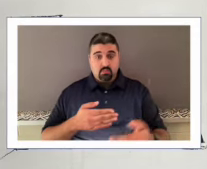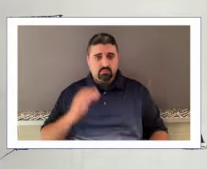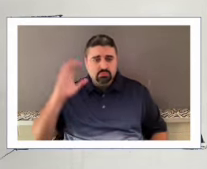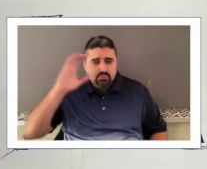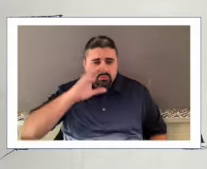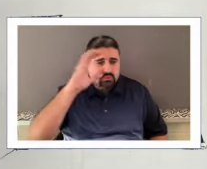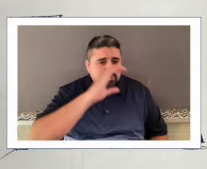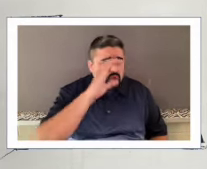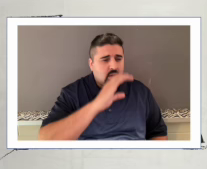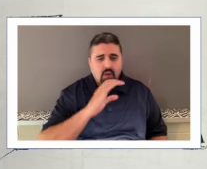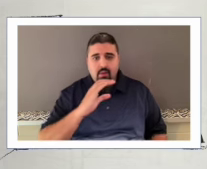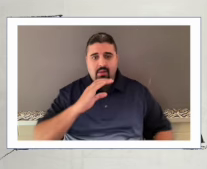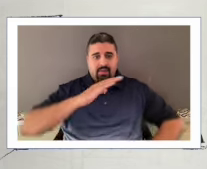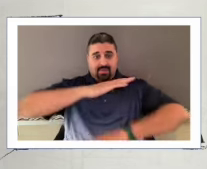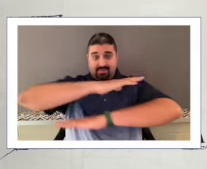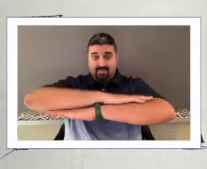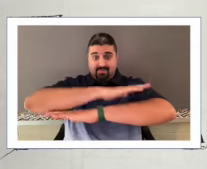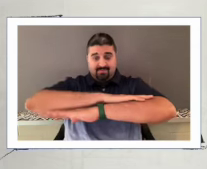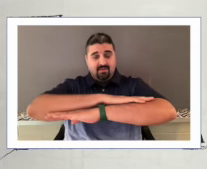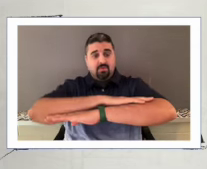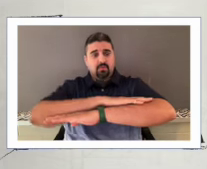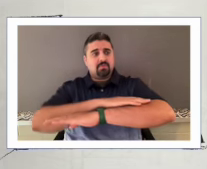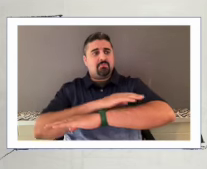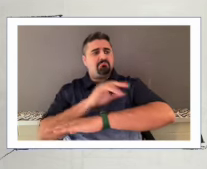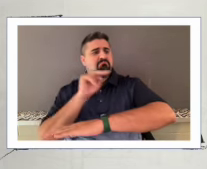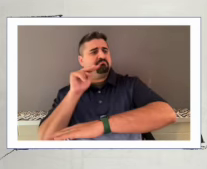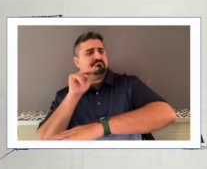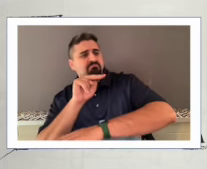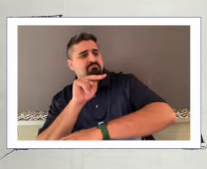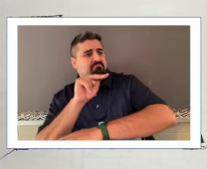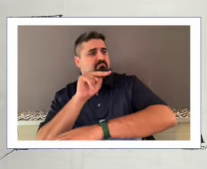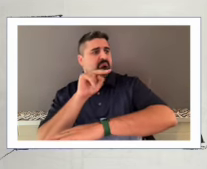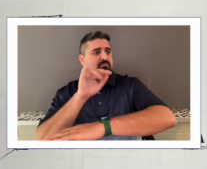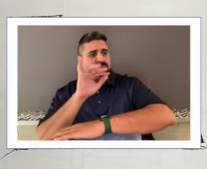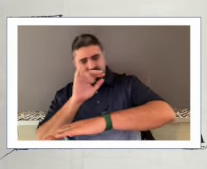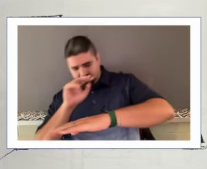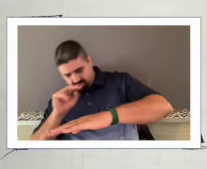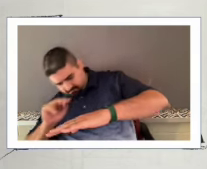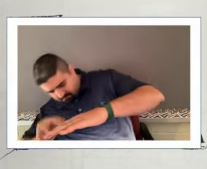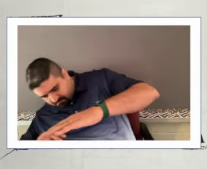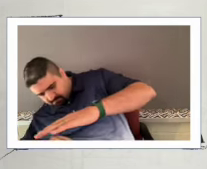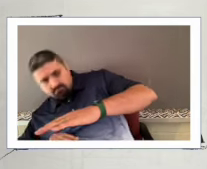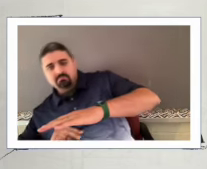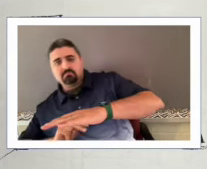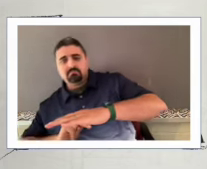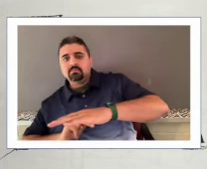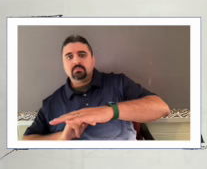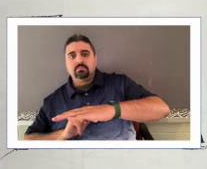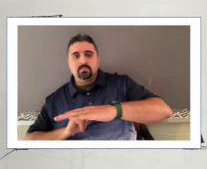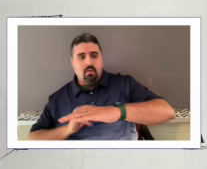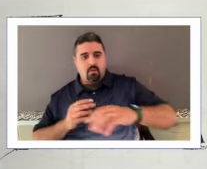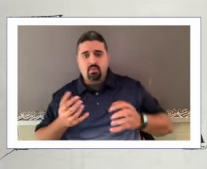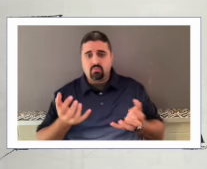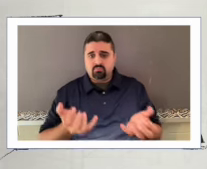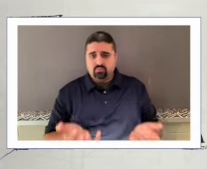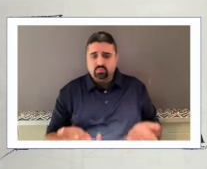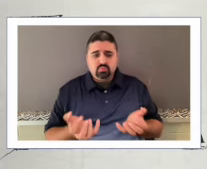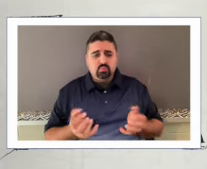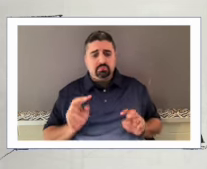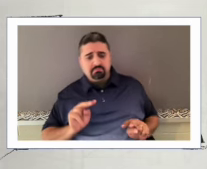I searched the room. I looked on the desk, and under the desk, and in the